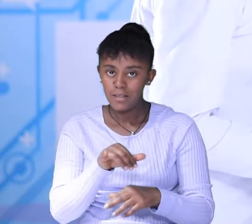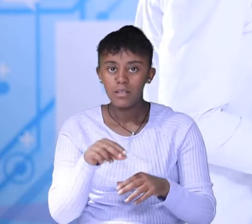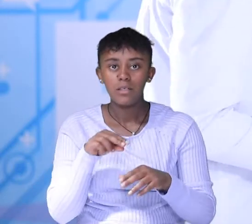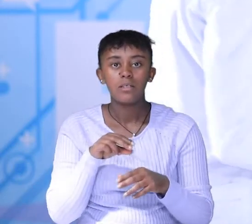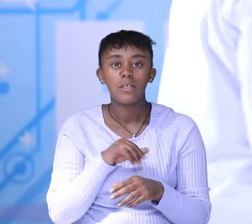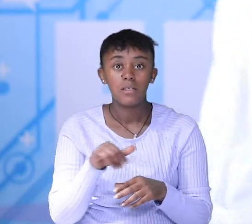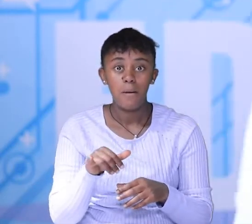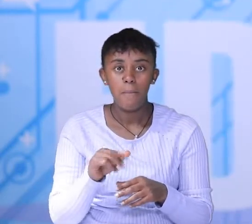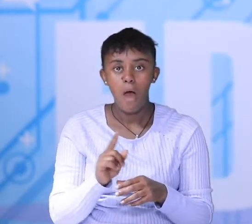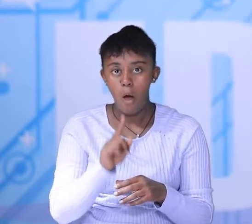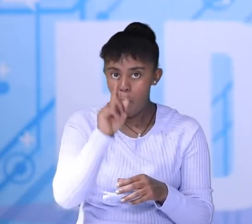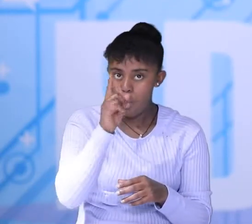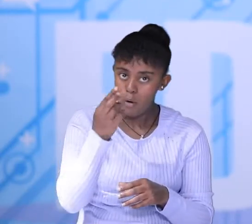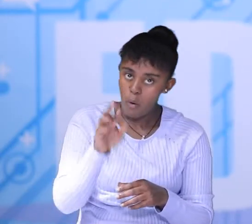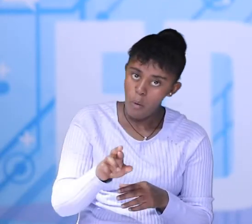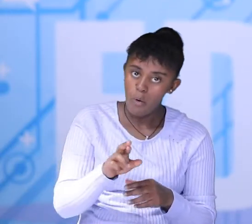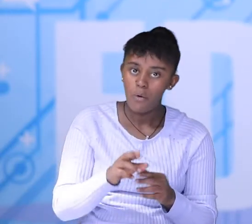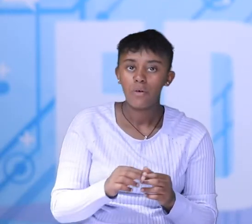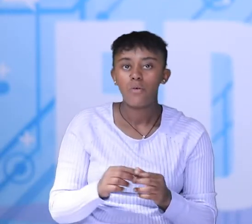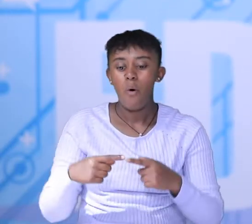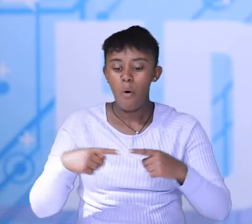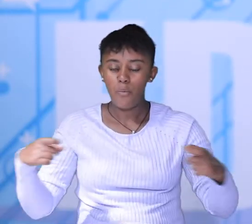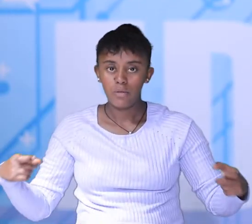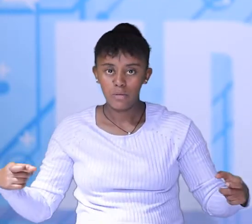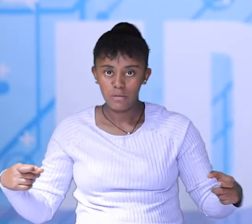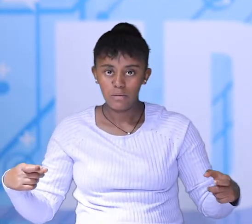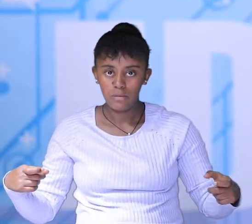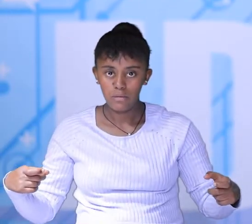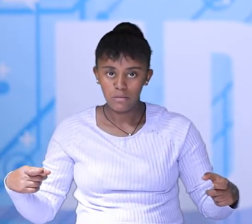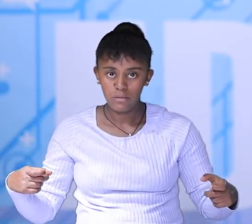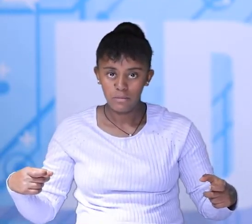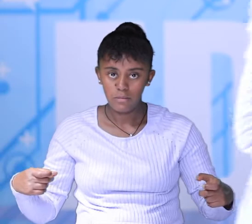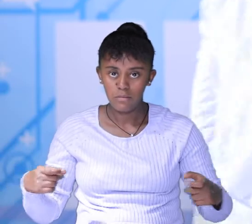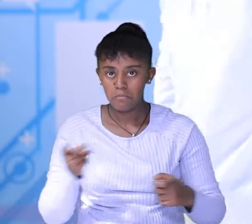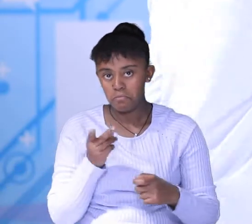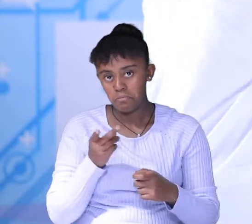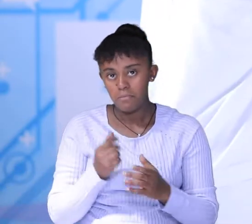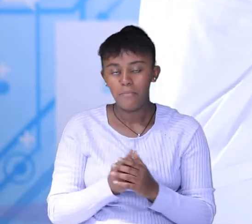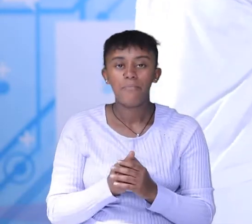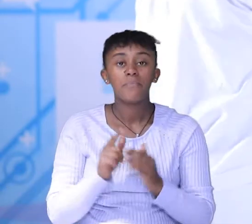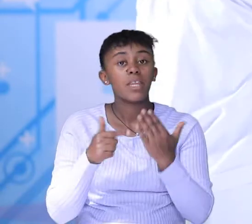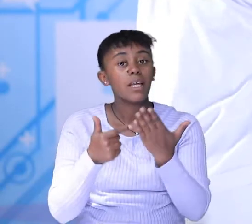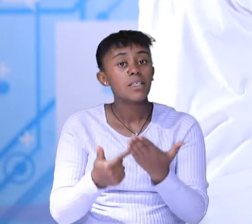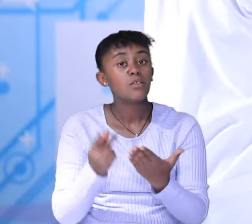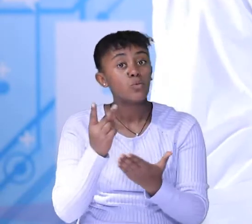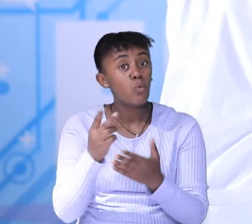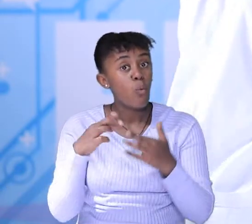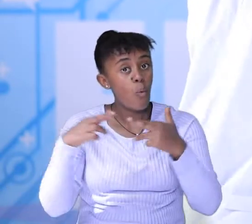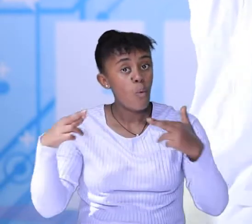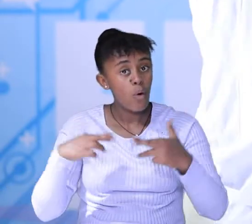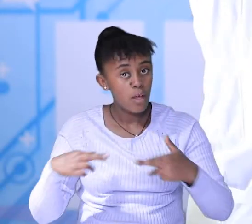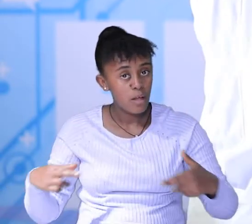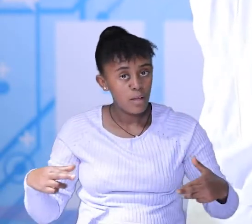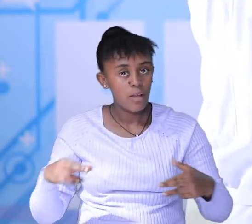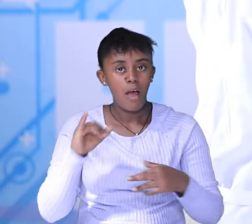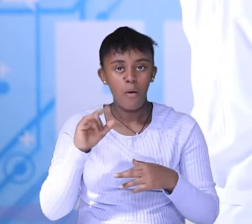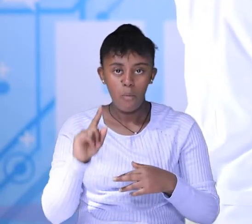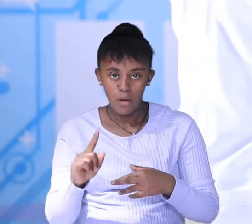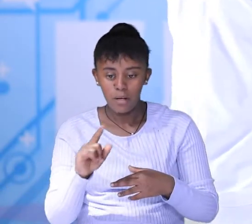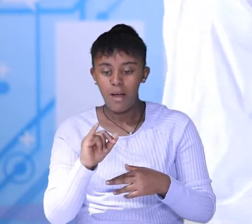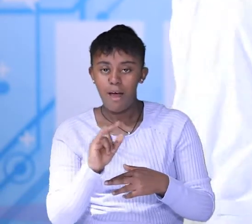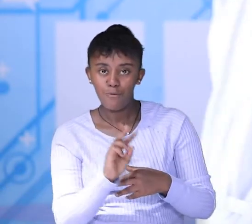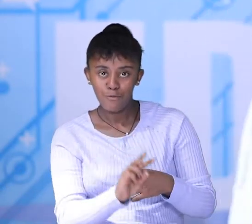first physicist who determined that it's possible to determine magnetic field around any current carrying conductor. In